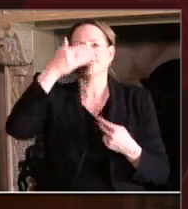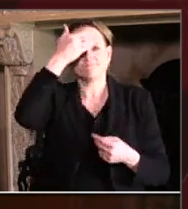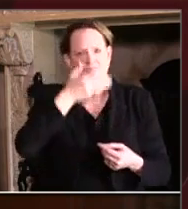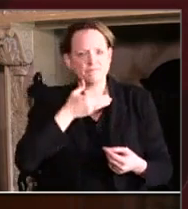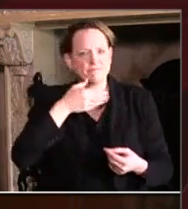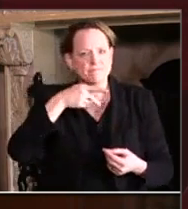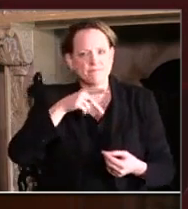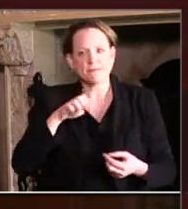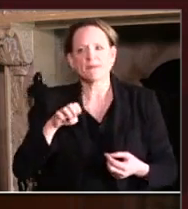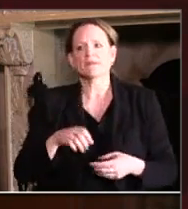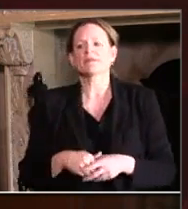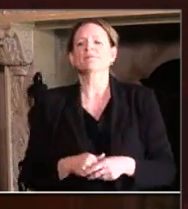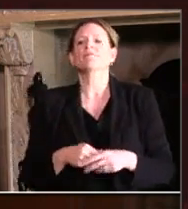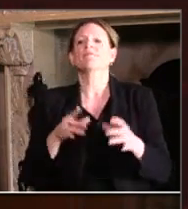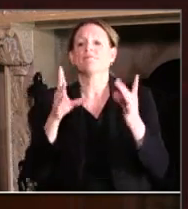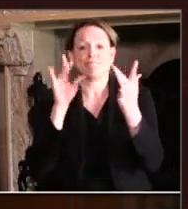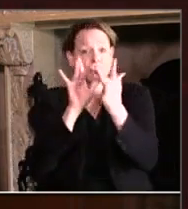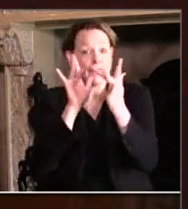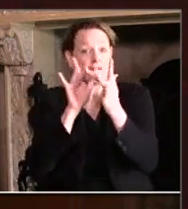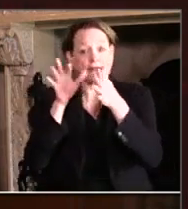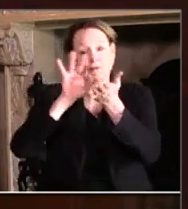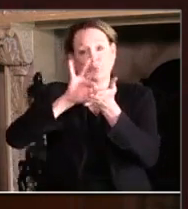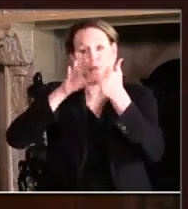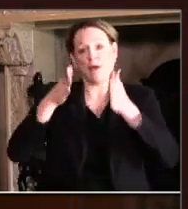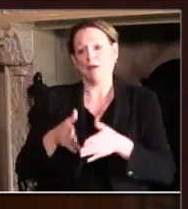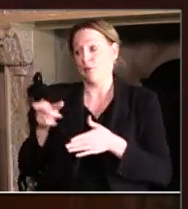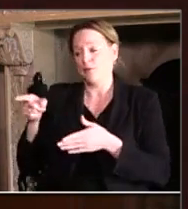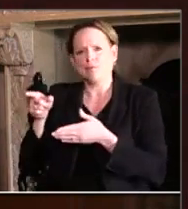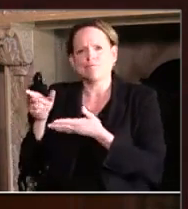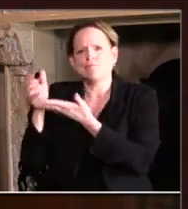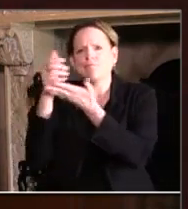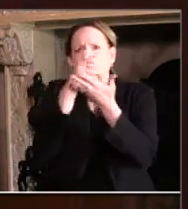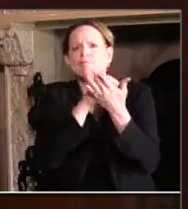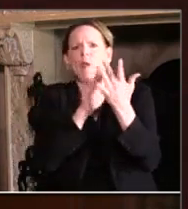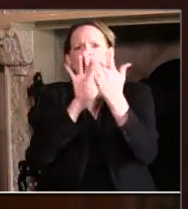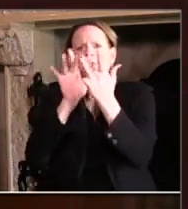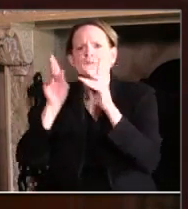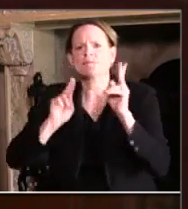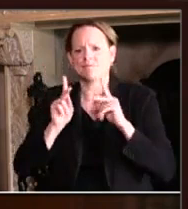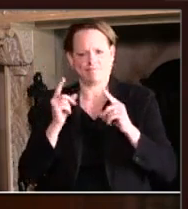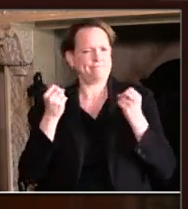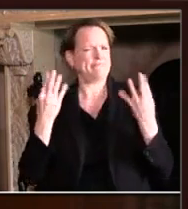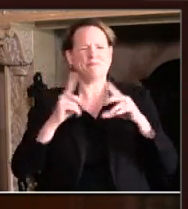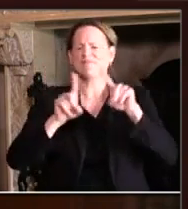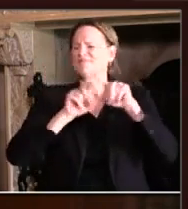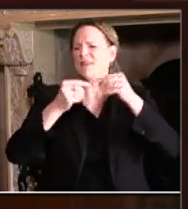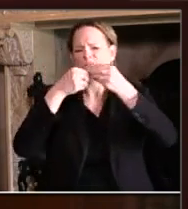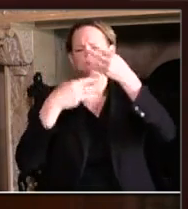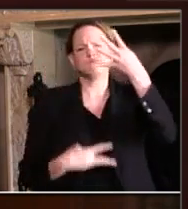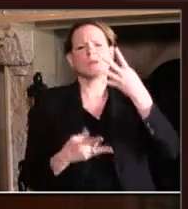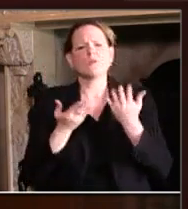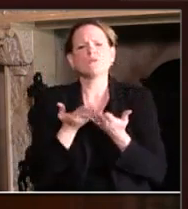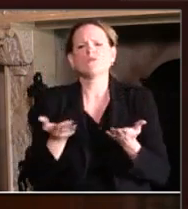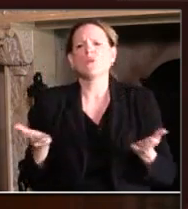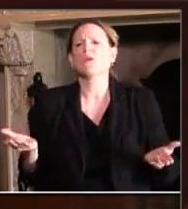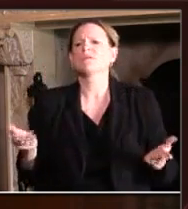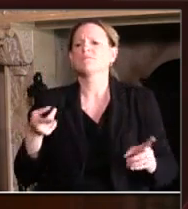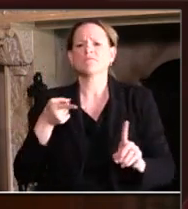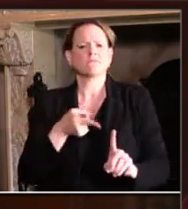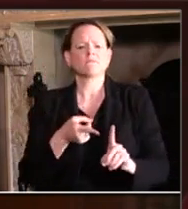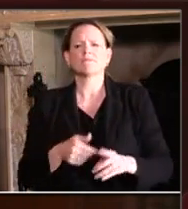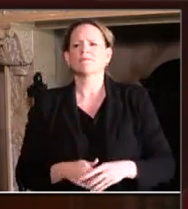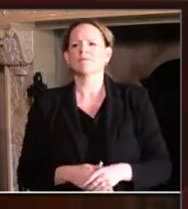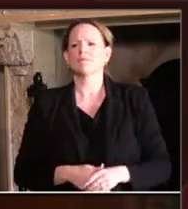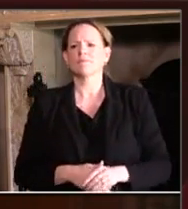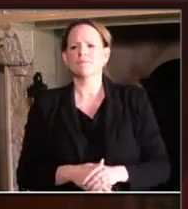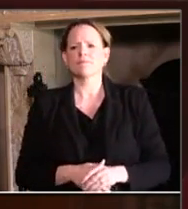valuable resources for communities across the state. These increased investments in our local governments from the CARES Act